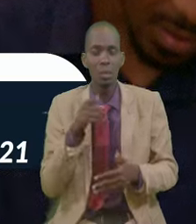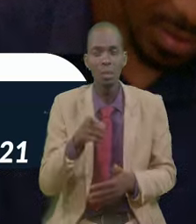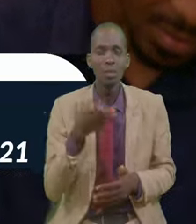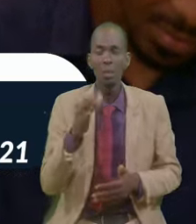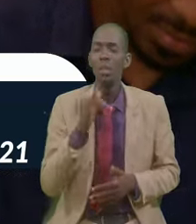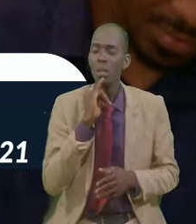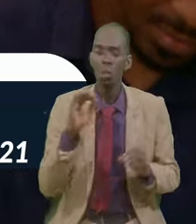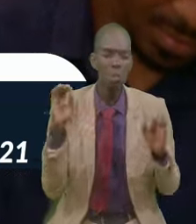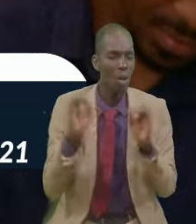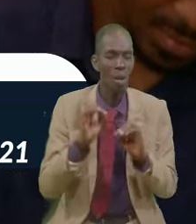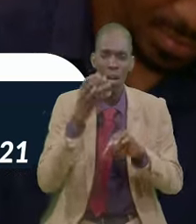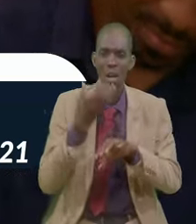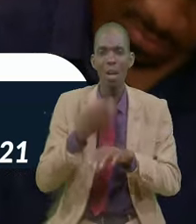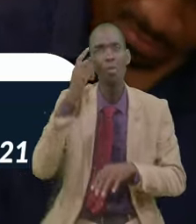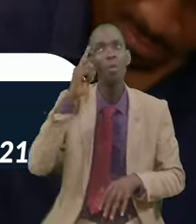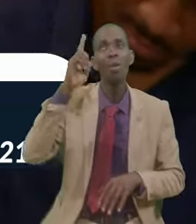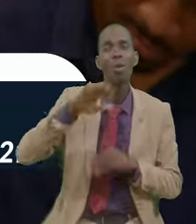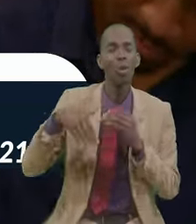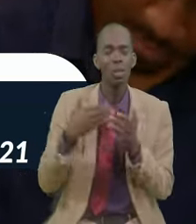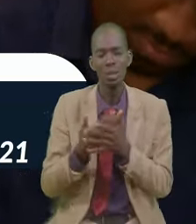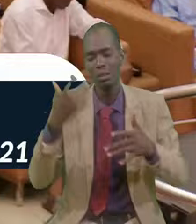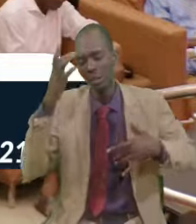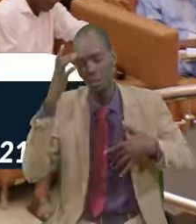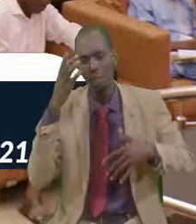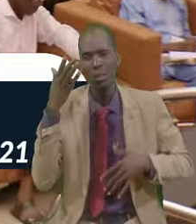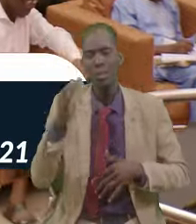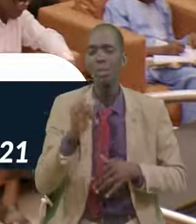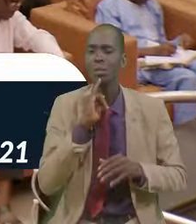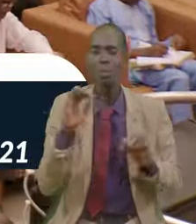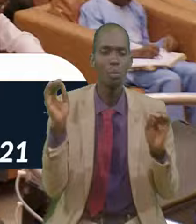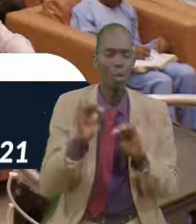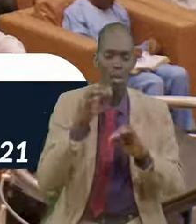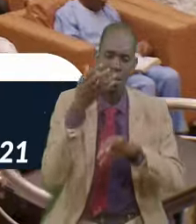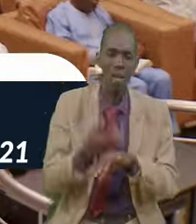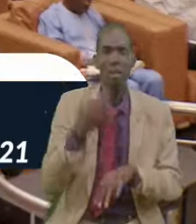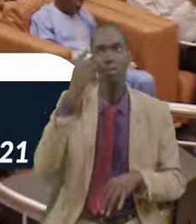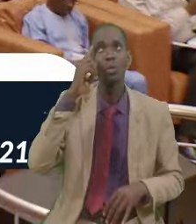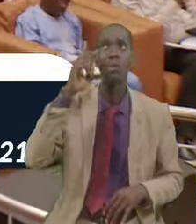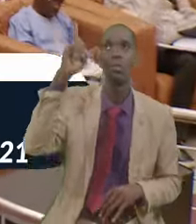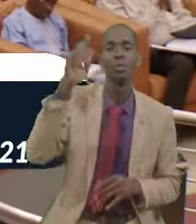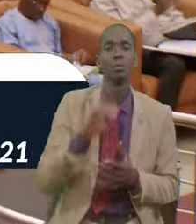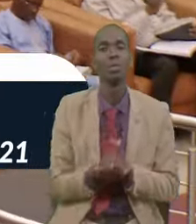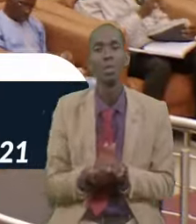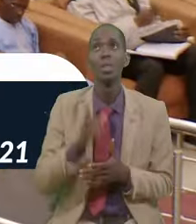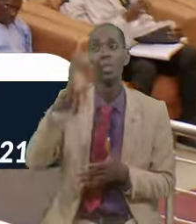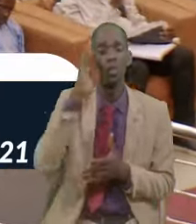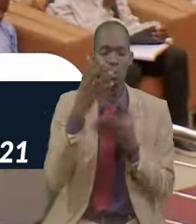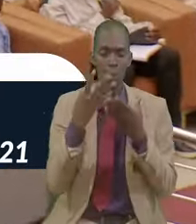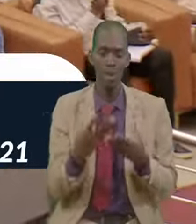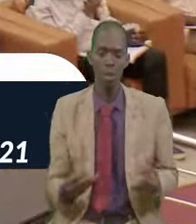him. All this sickness, all this infirmity, there is nothing too hard for him. He'll solve your problem